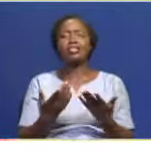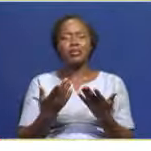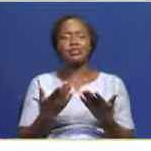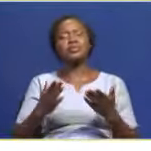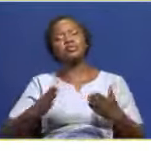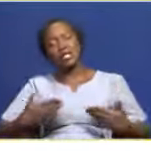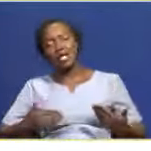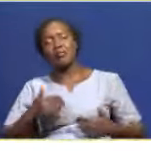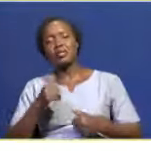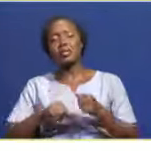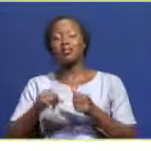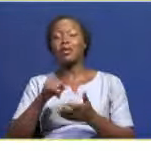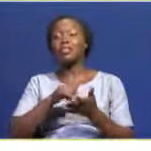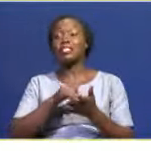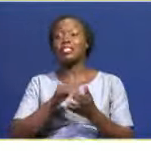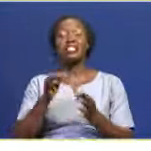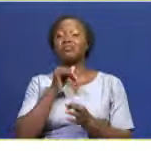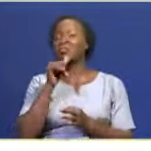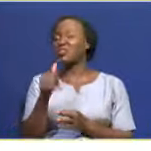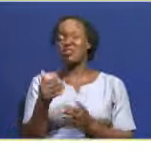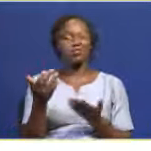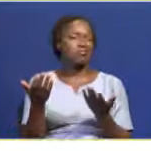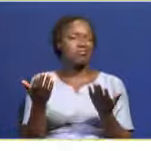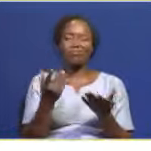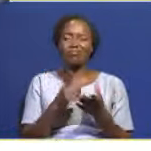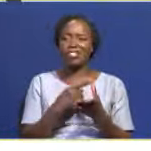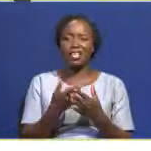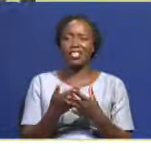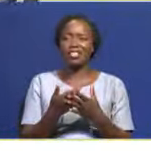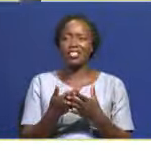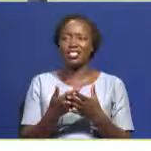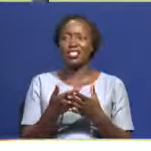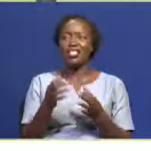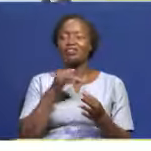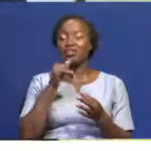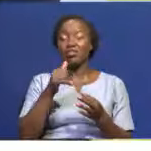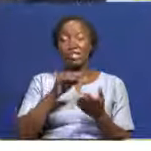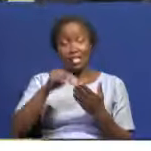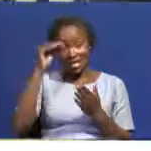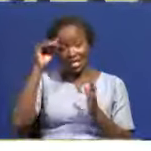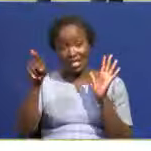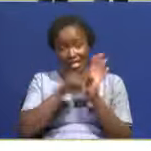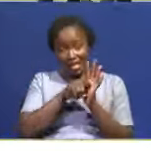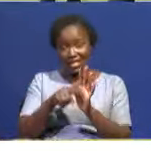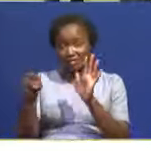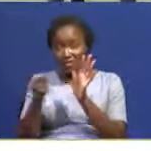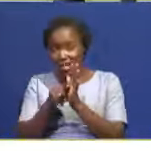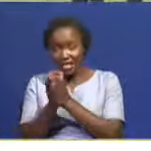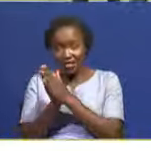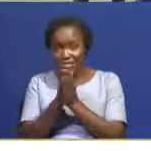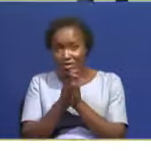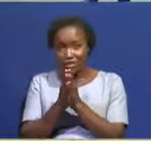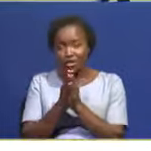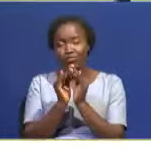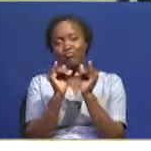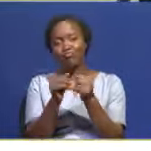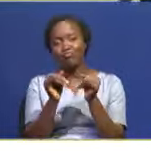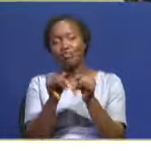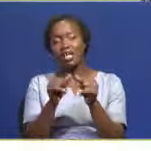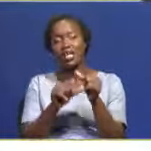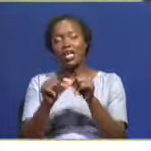Kenya. And when we don't do that, actually, people don't realize that those negative stories we write in the blogs and in the press about our